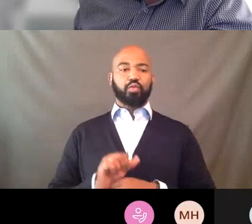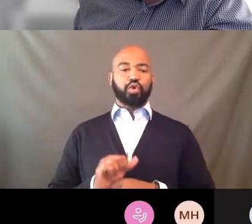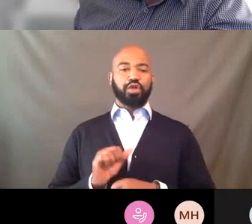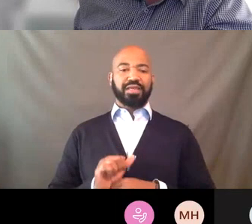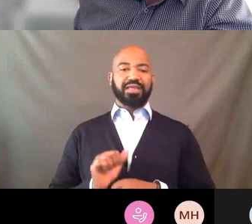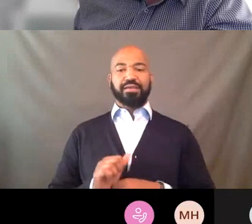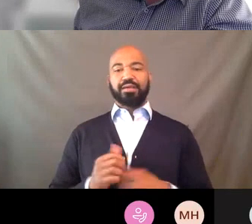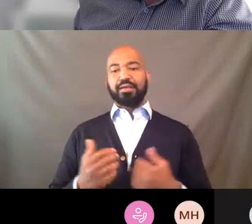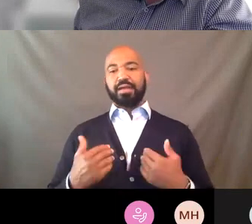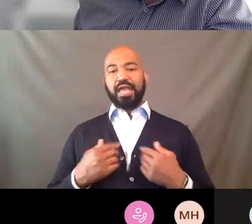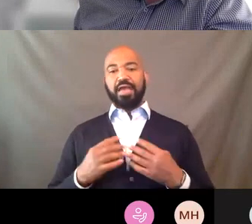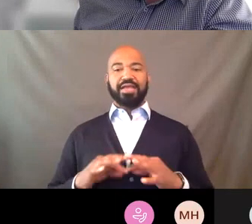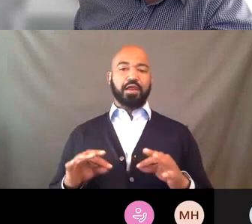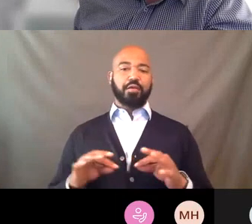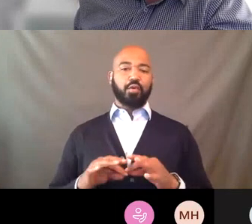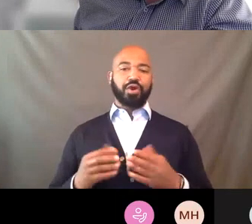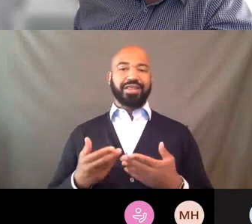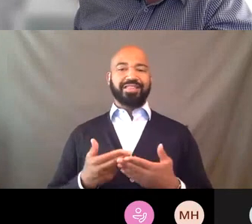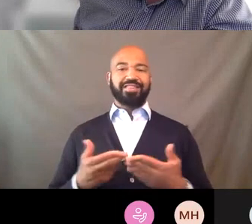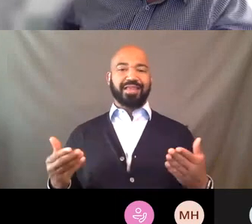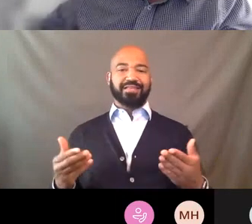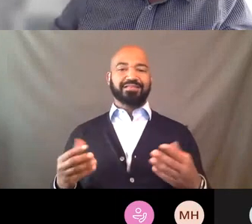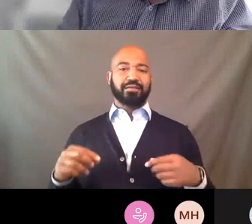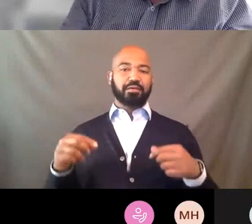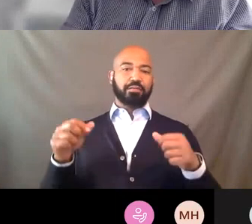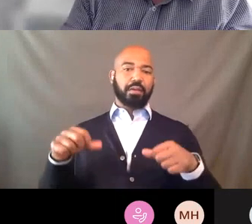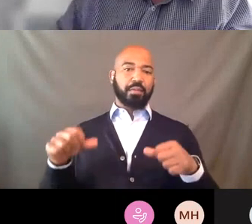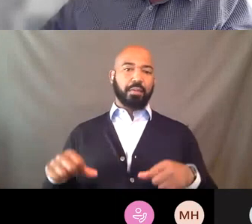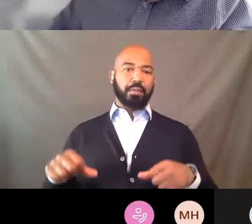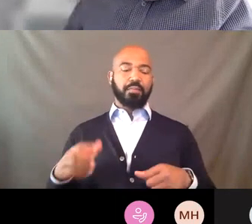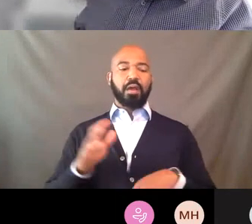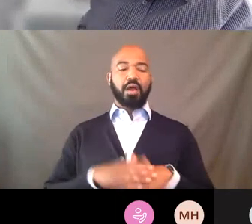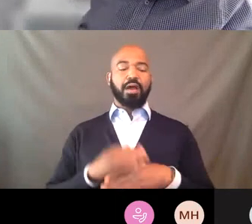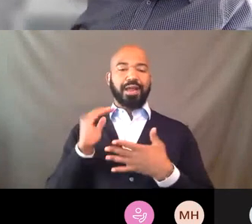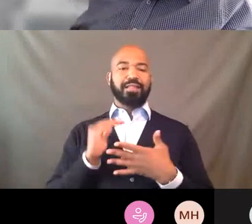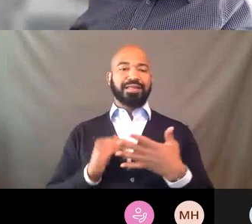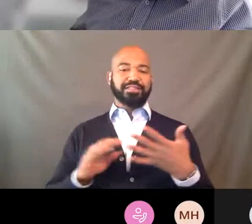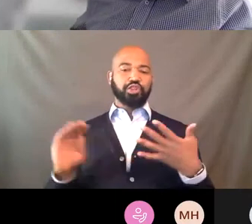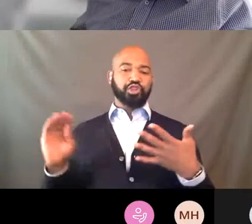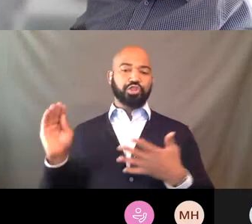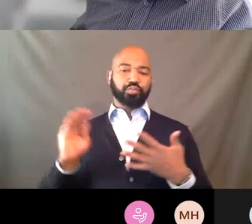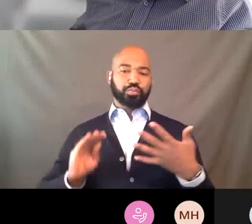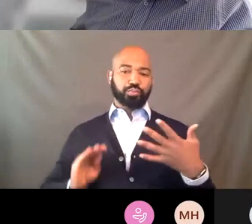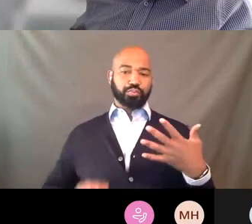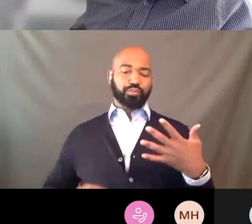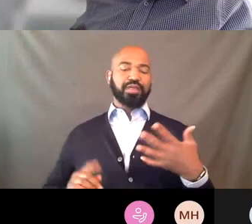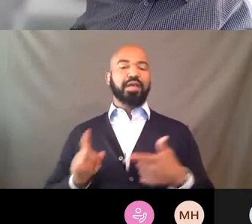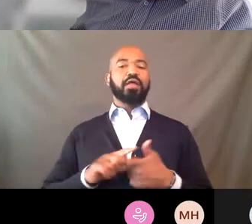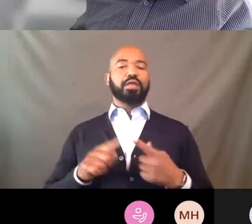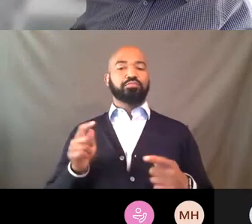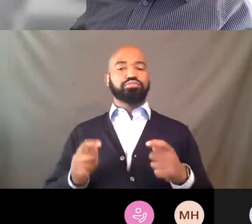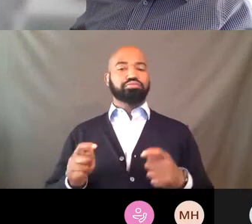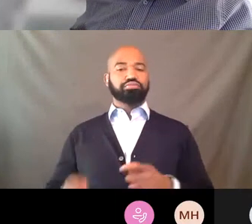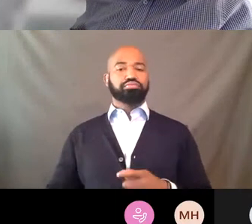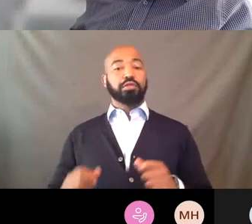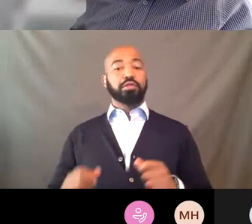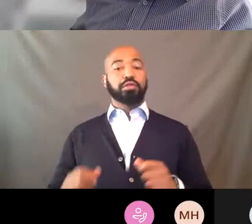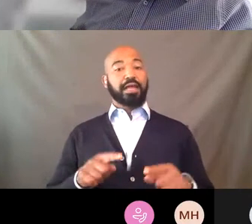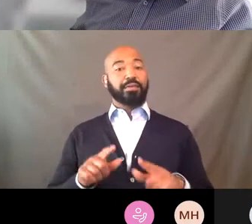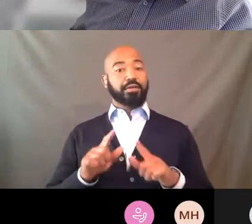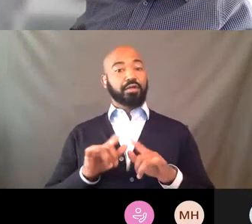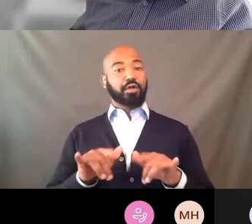these important things up, in a list essentially, and working on them. They could be worked on concurrently if the